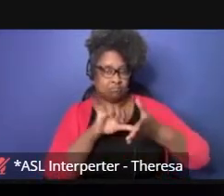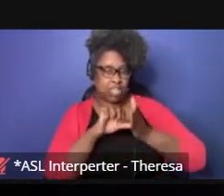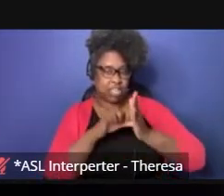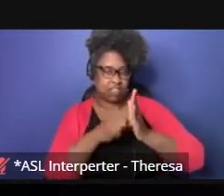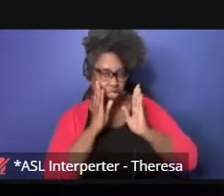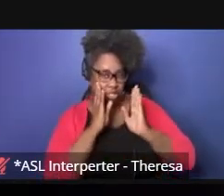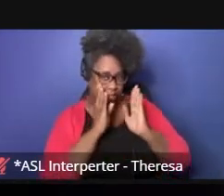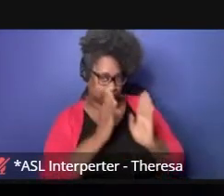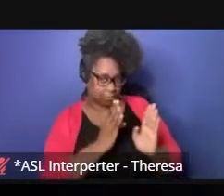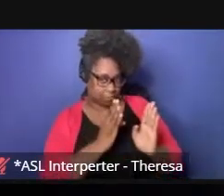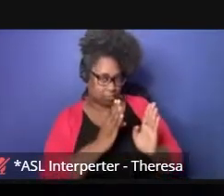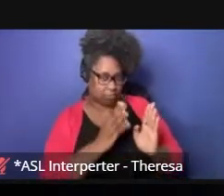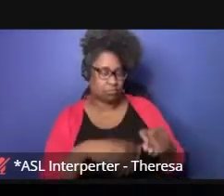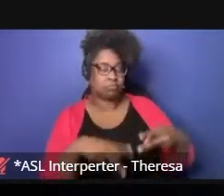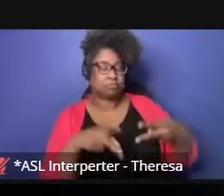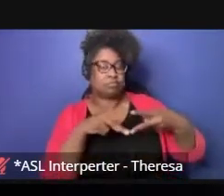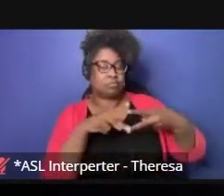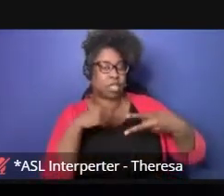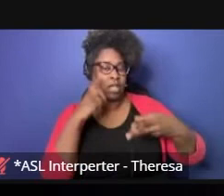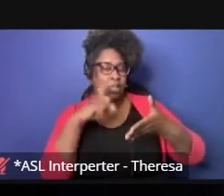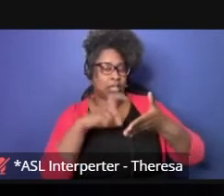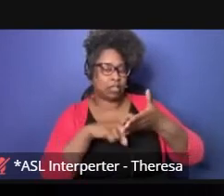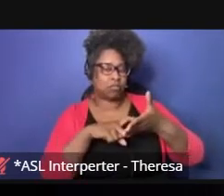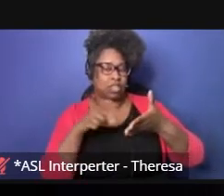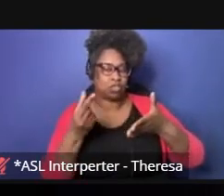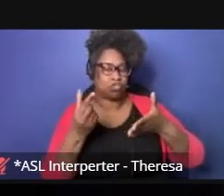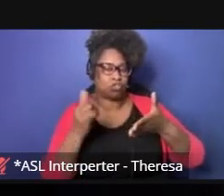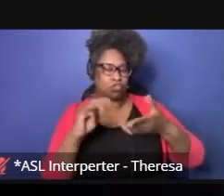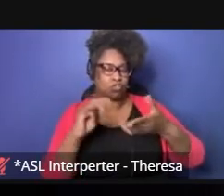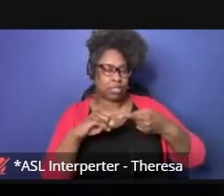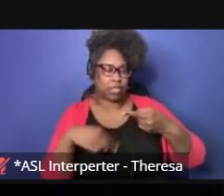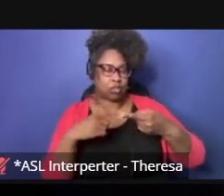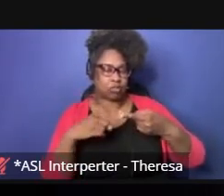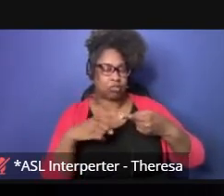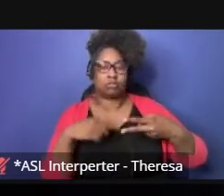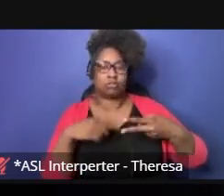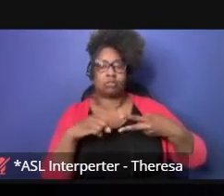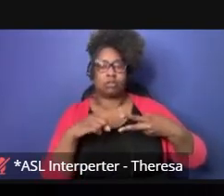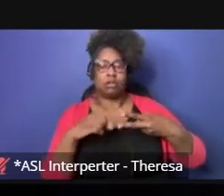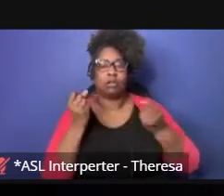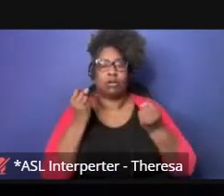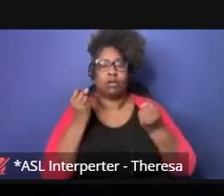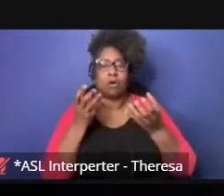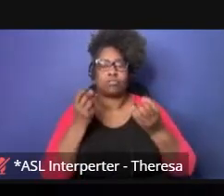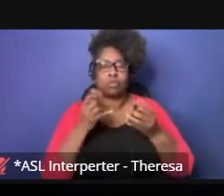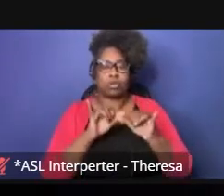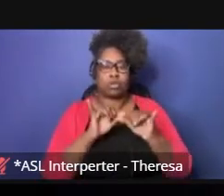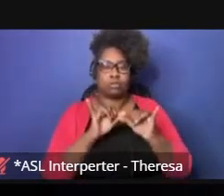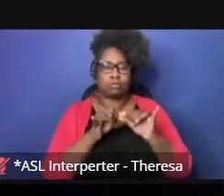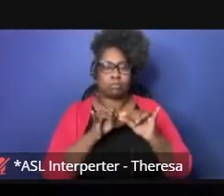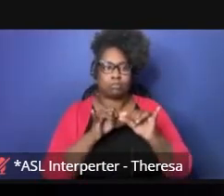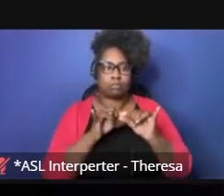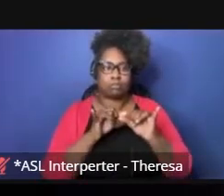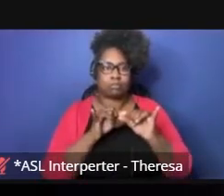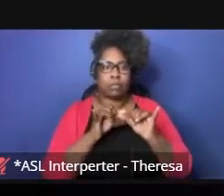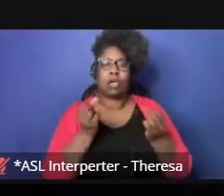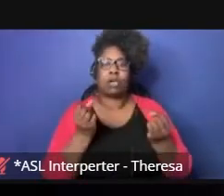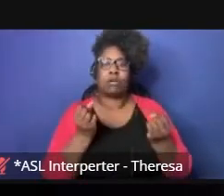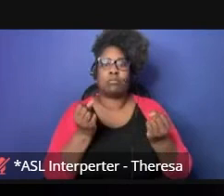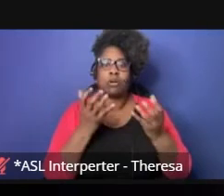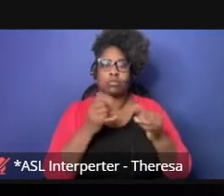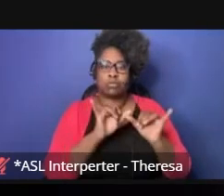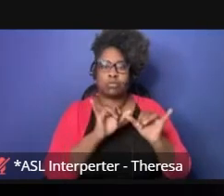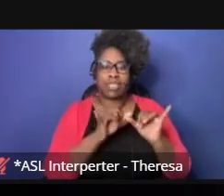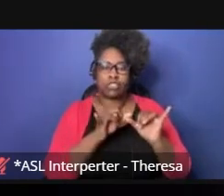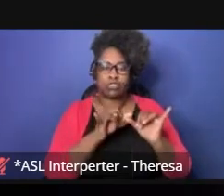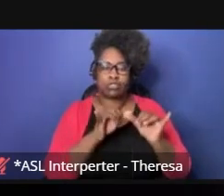been identified in this particular grant cycle. The first one is multiple measures of sort of student